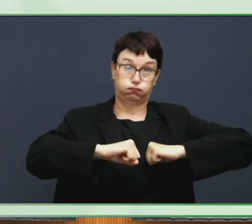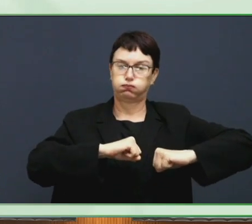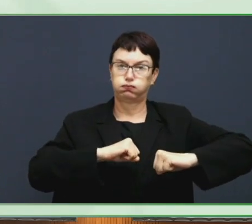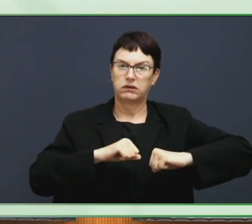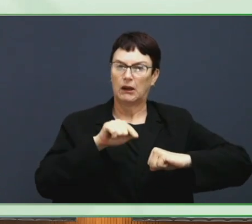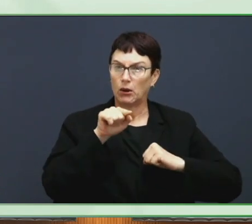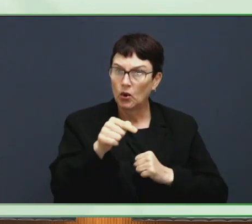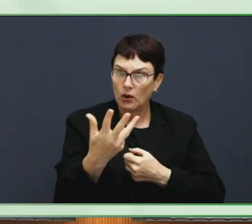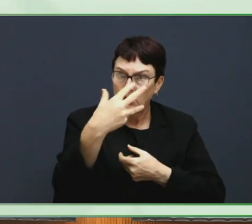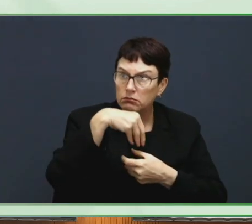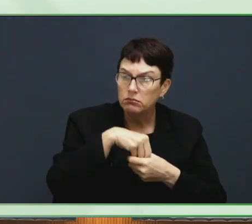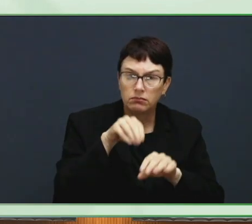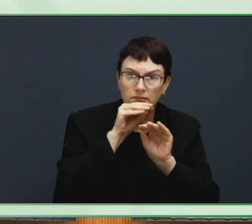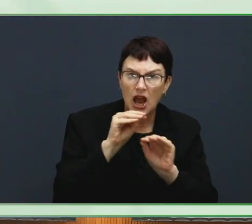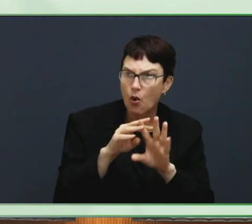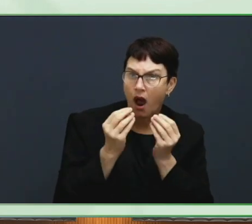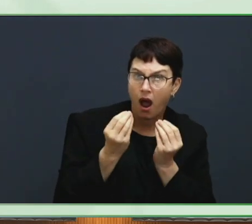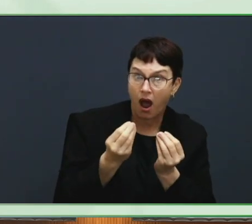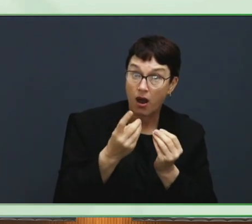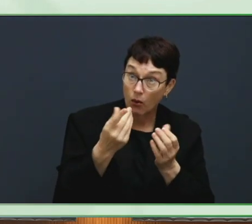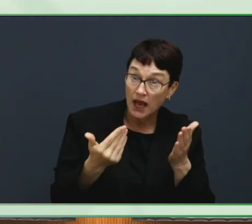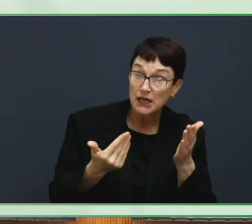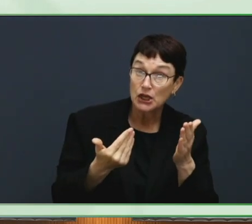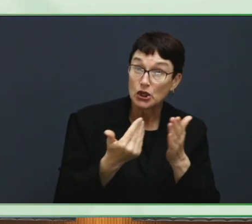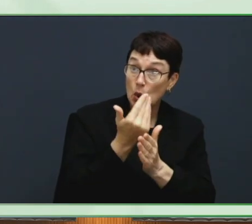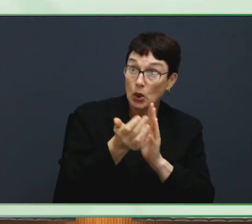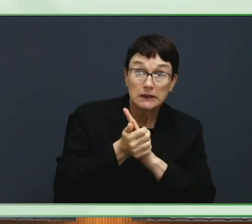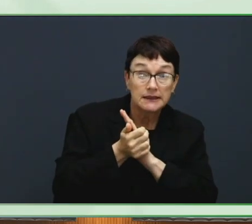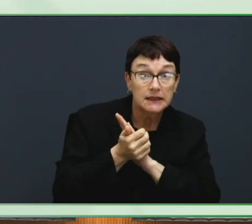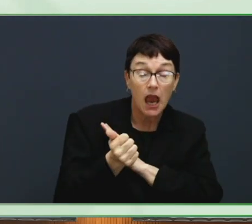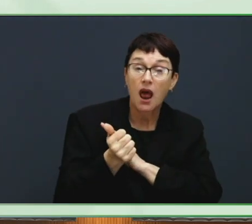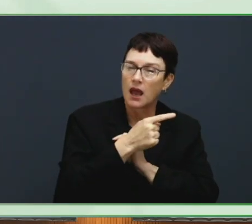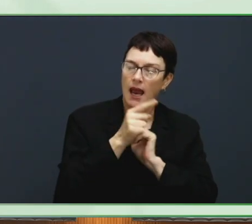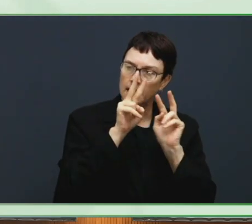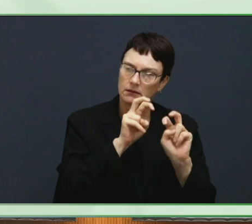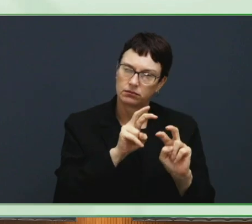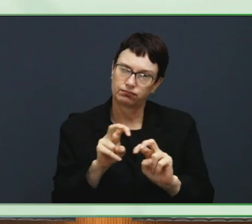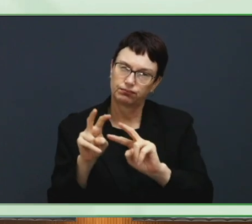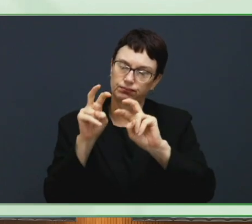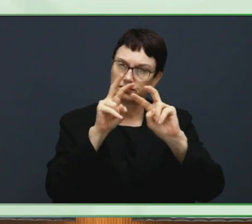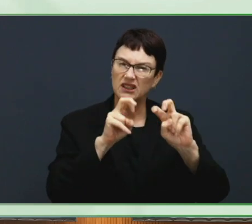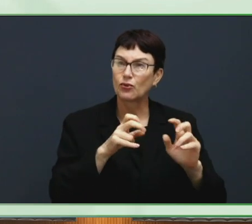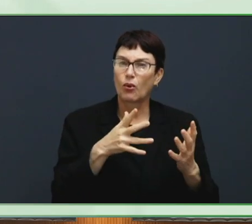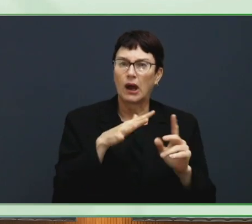new skills, despite all these difficult circumstances.